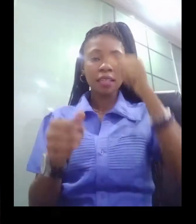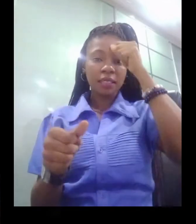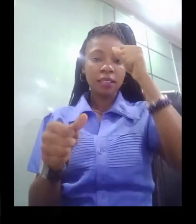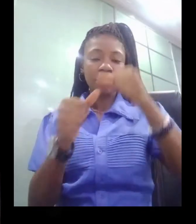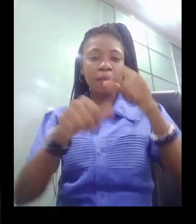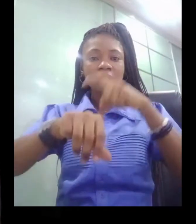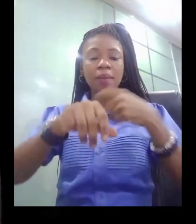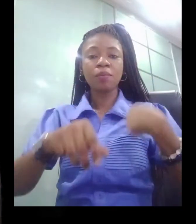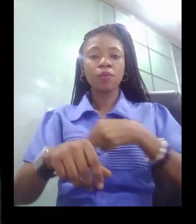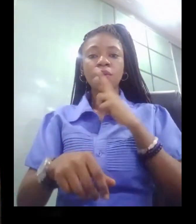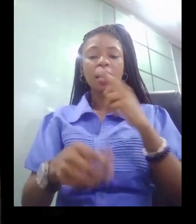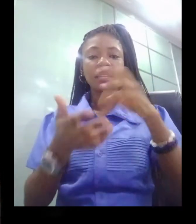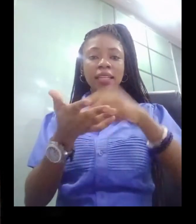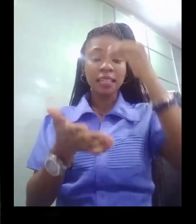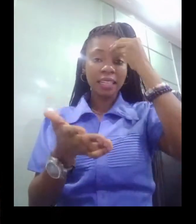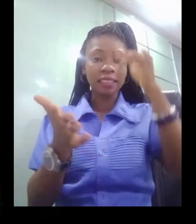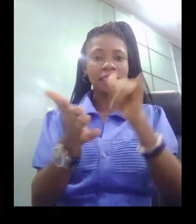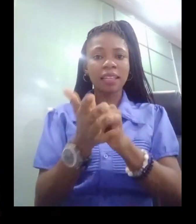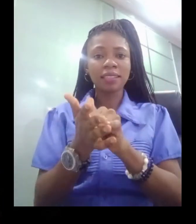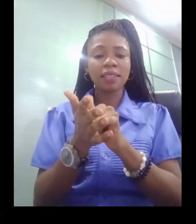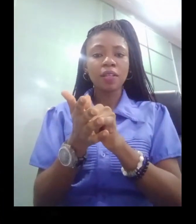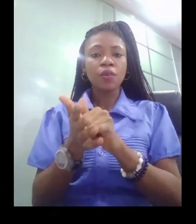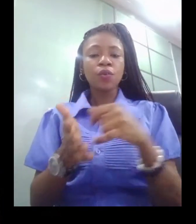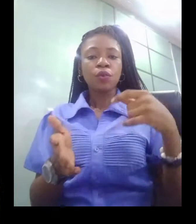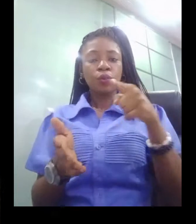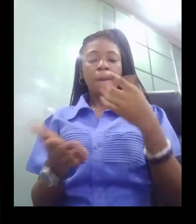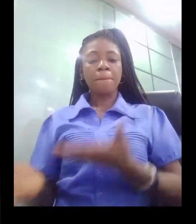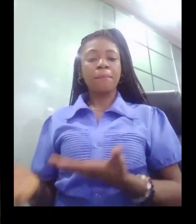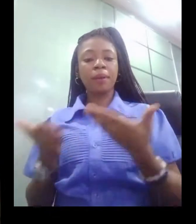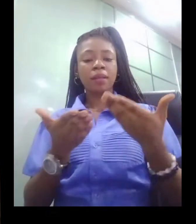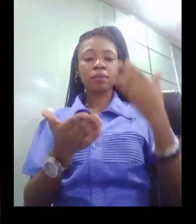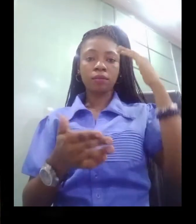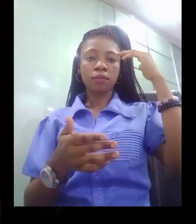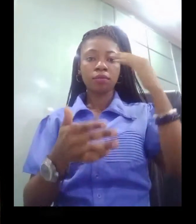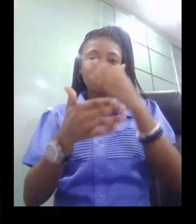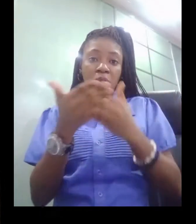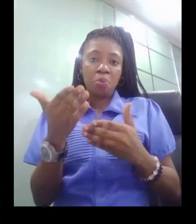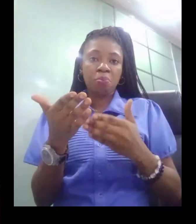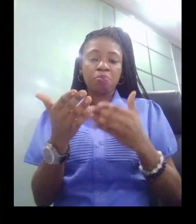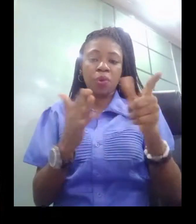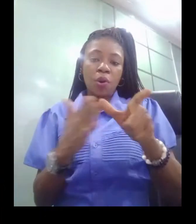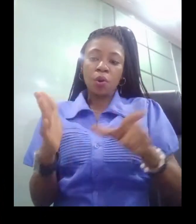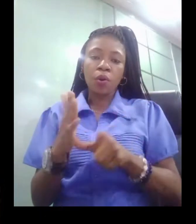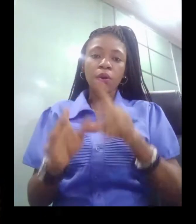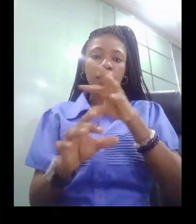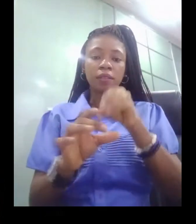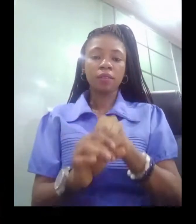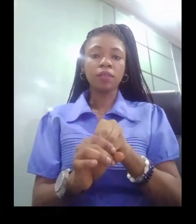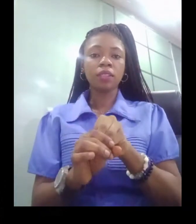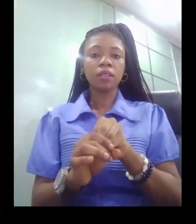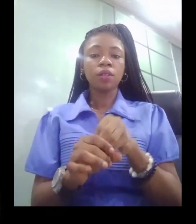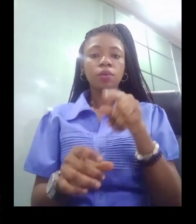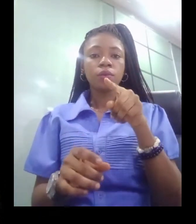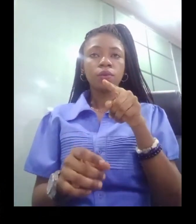and reference, you bring some philosophy and logic into it. When you hear they say,